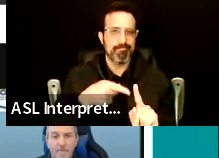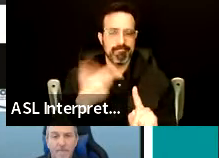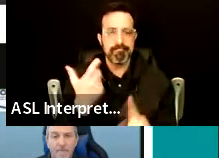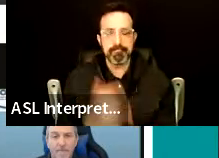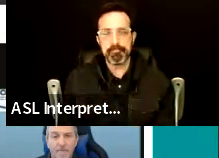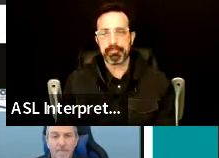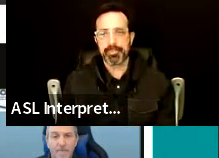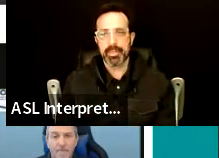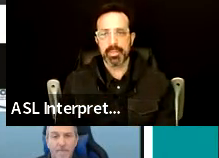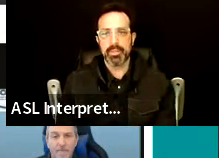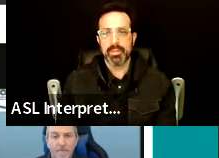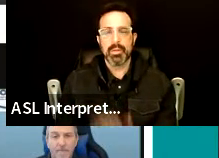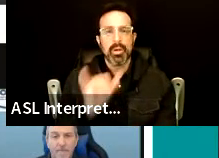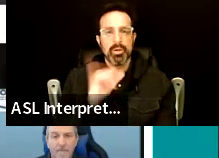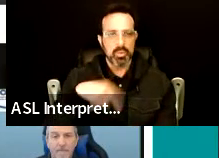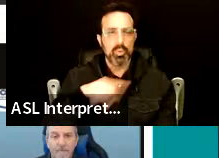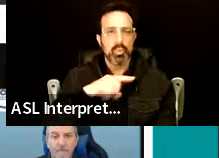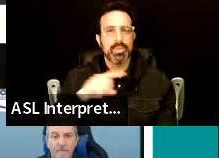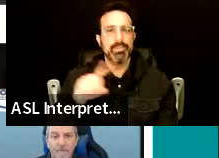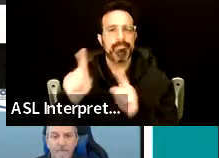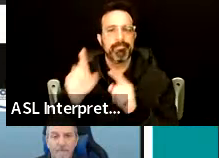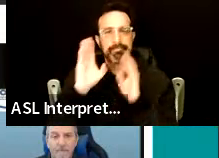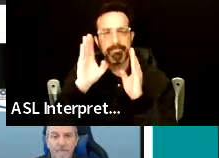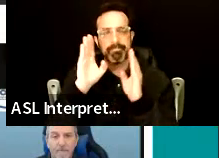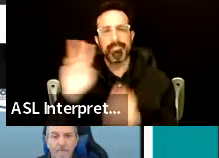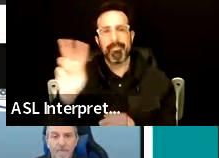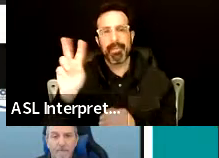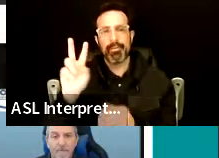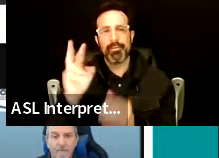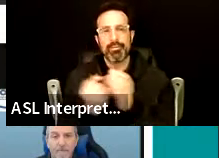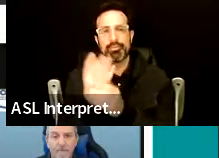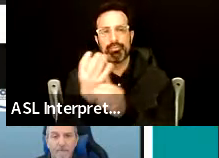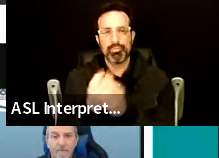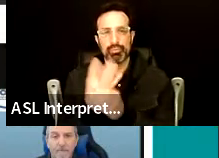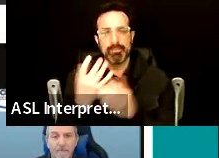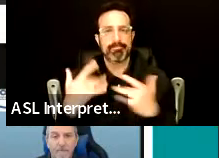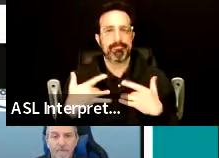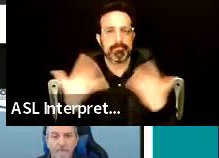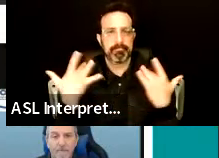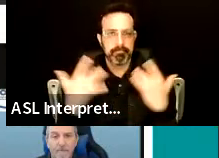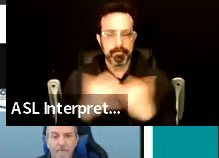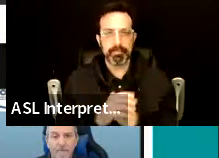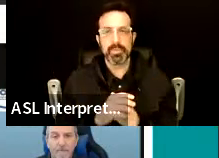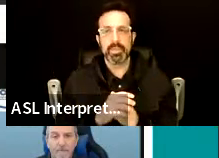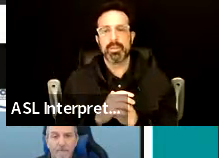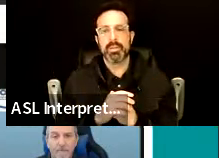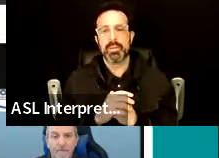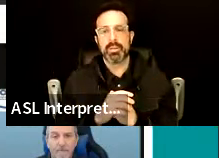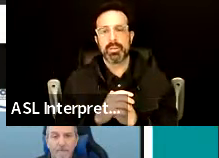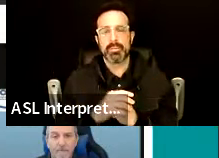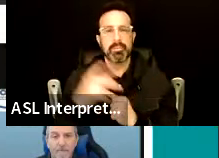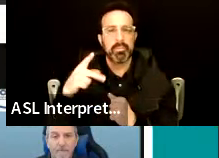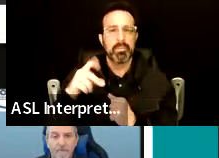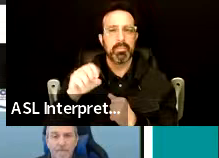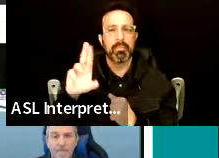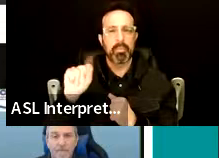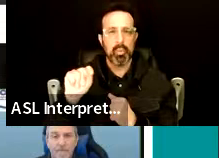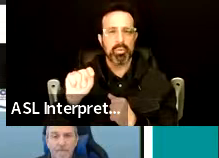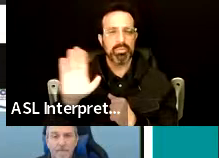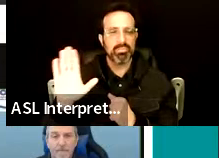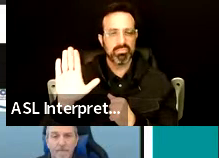So we also attended the Vancouver Spring Tenant event or the Port of Vancouver Spring Tenant